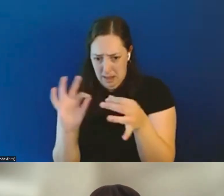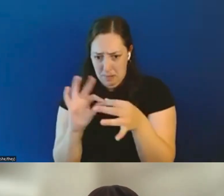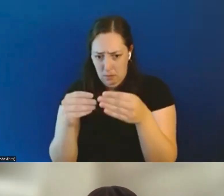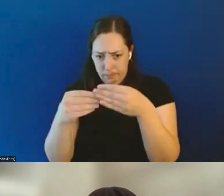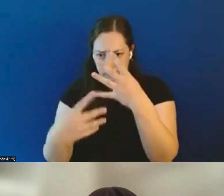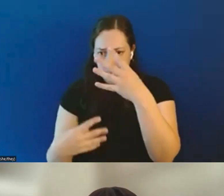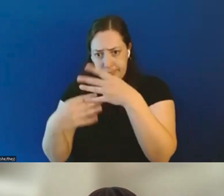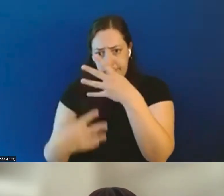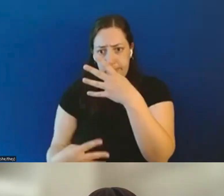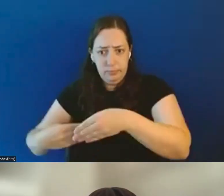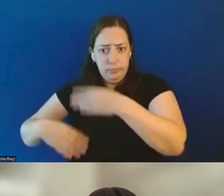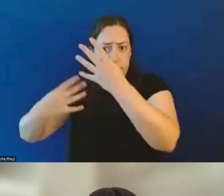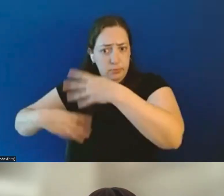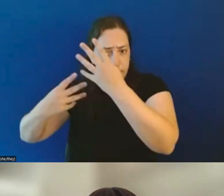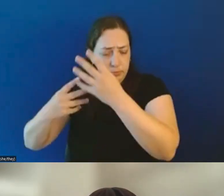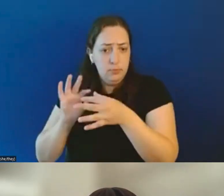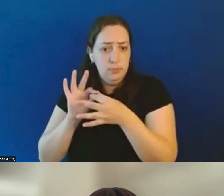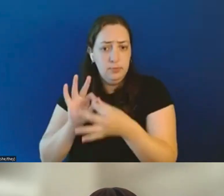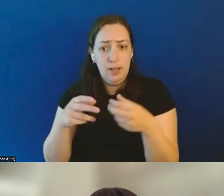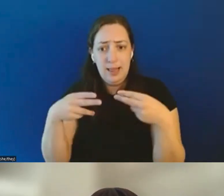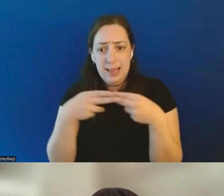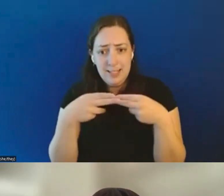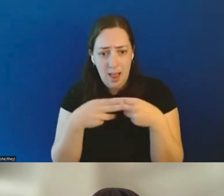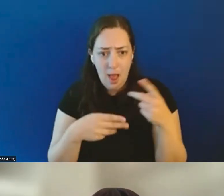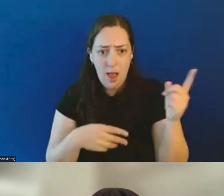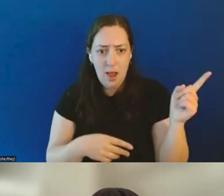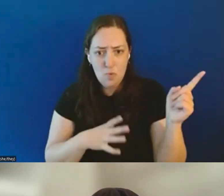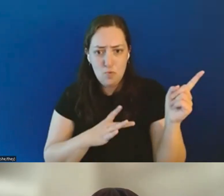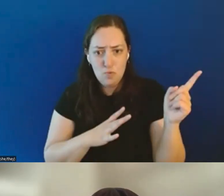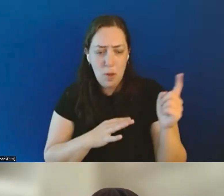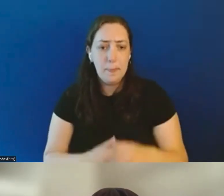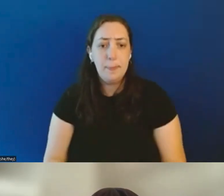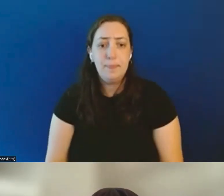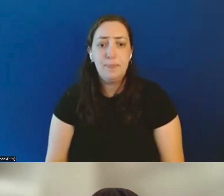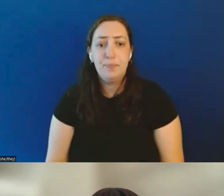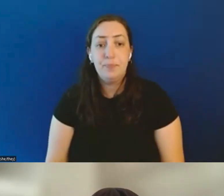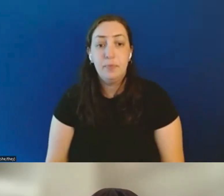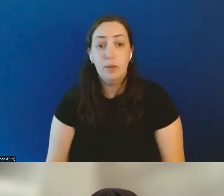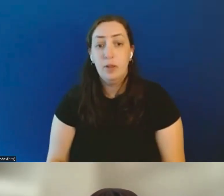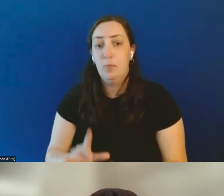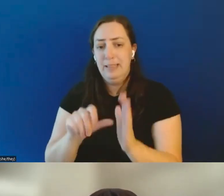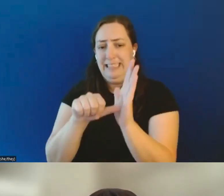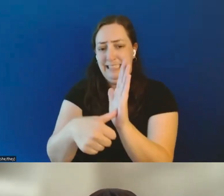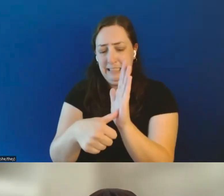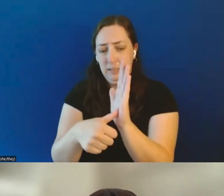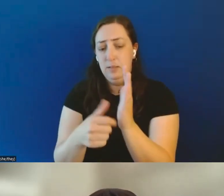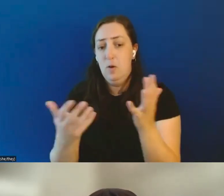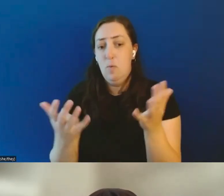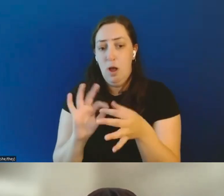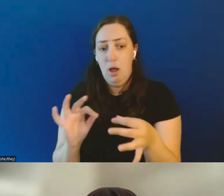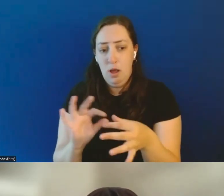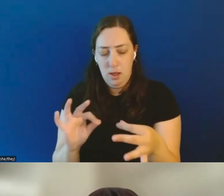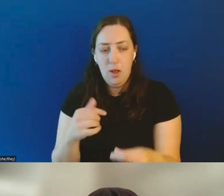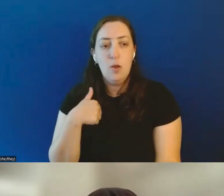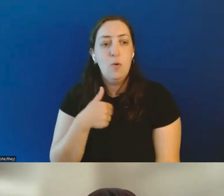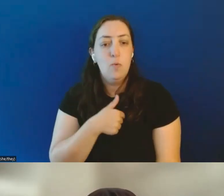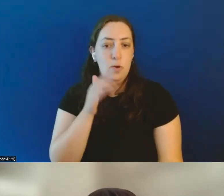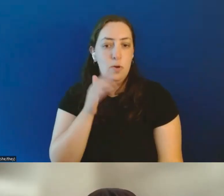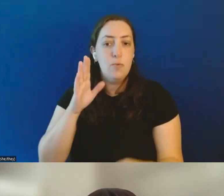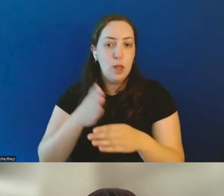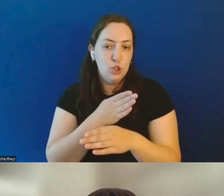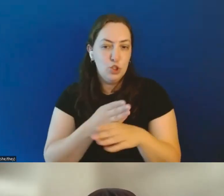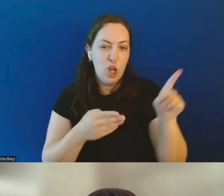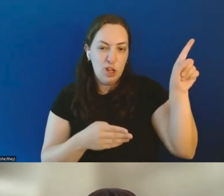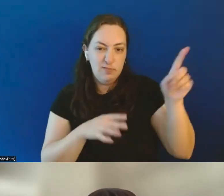and the Q&A about the slide, so I just want to emphasize what has been stated, which is that we will be sharing